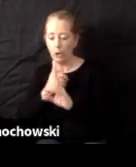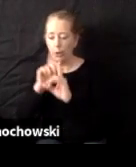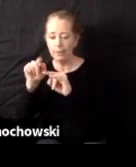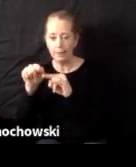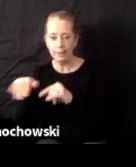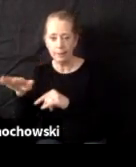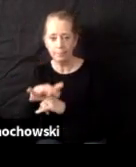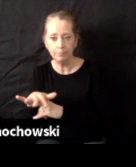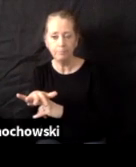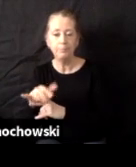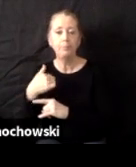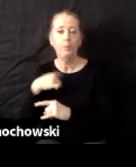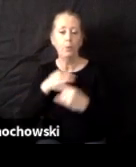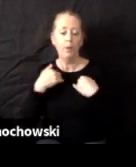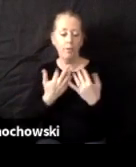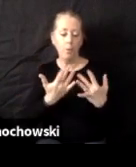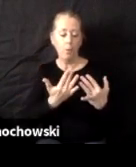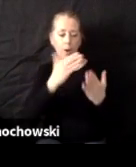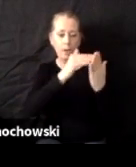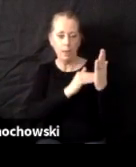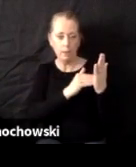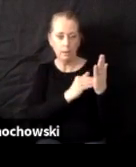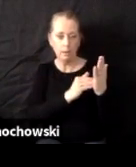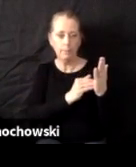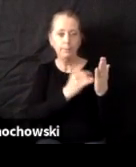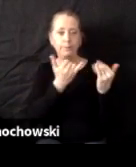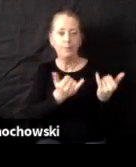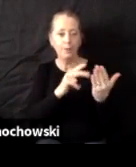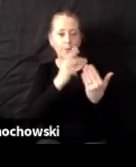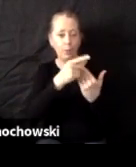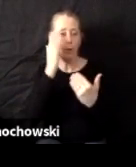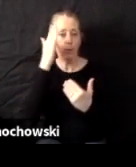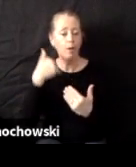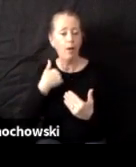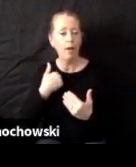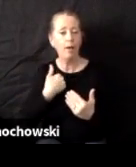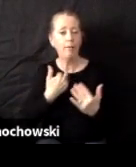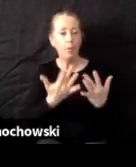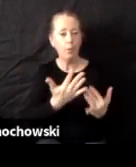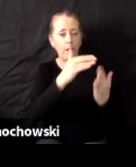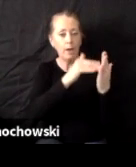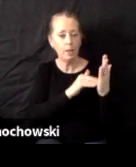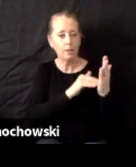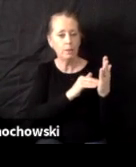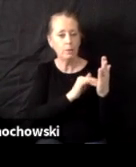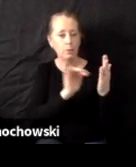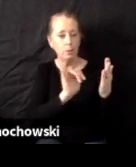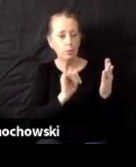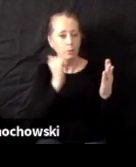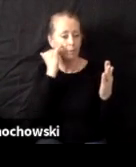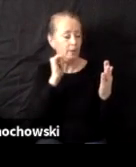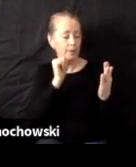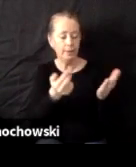area. We do hold a waiting list, which this program would hold a waiting list for students as well if they did